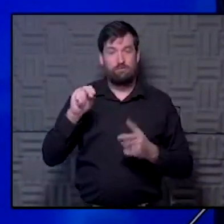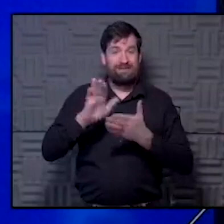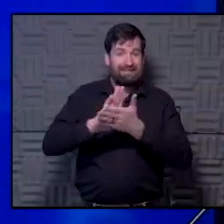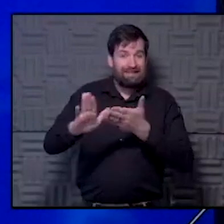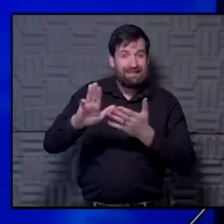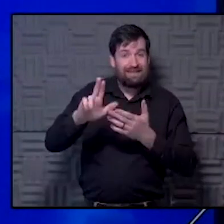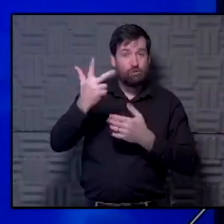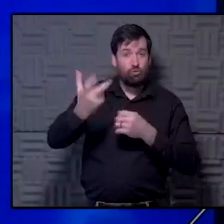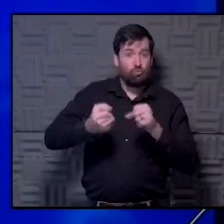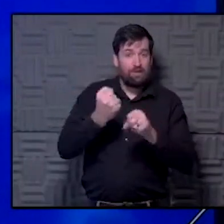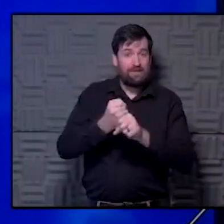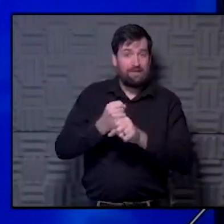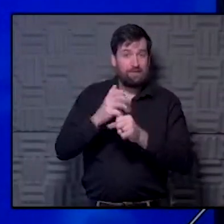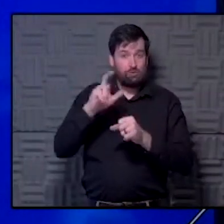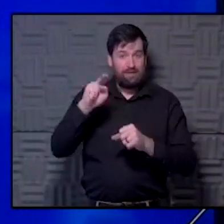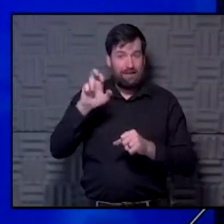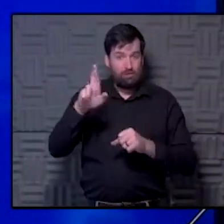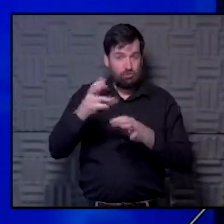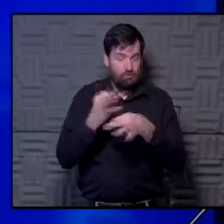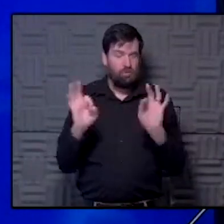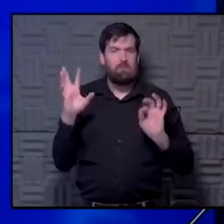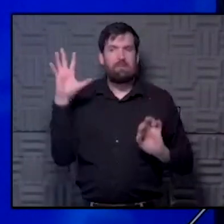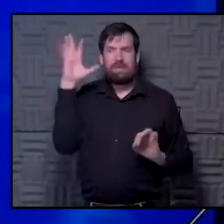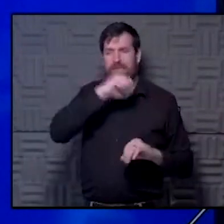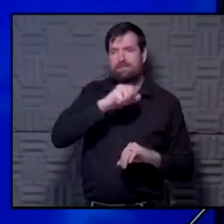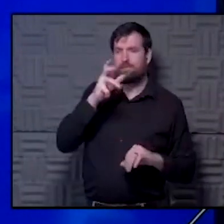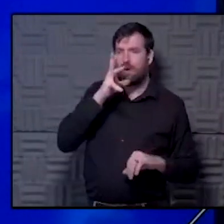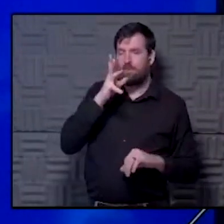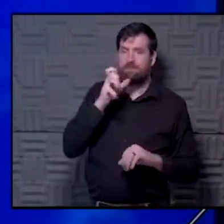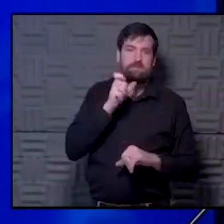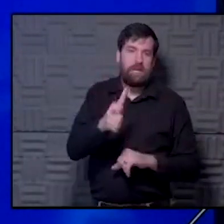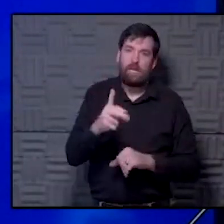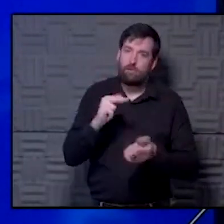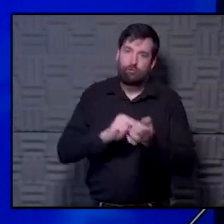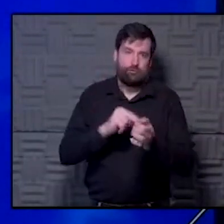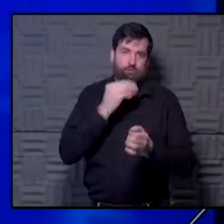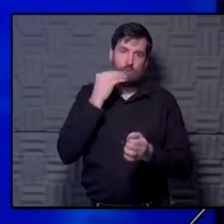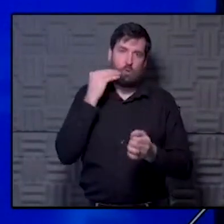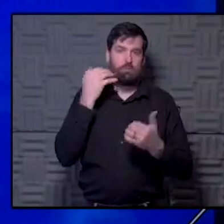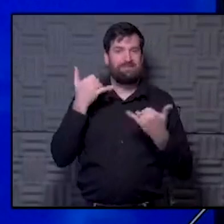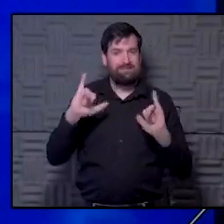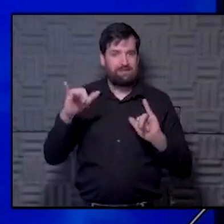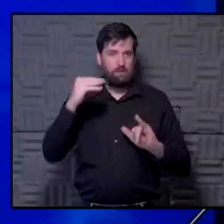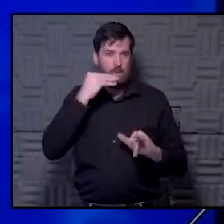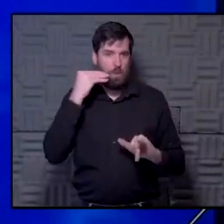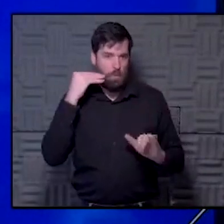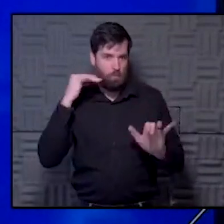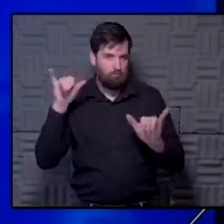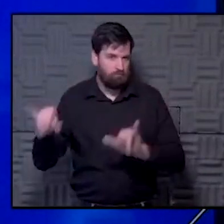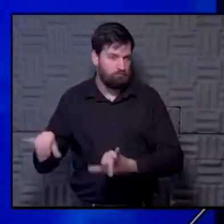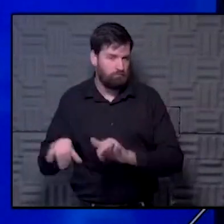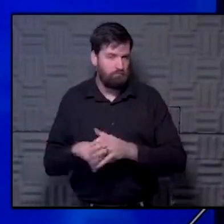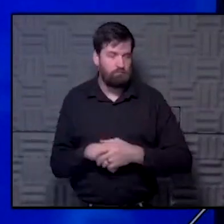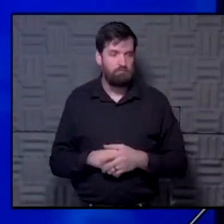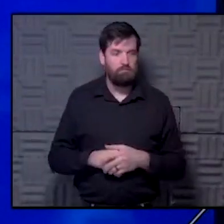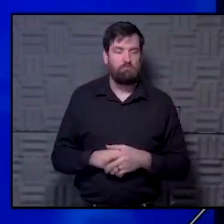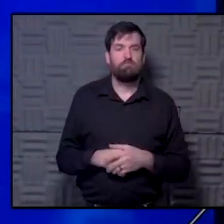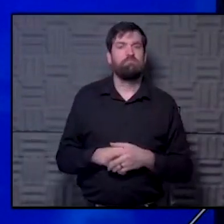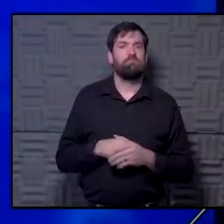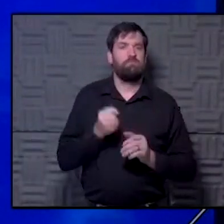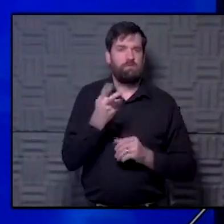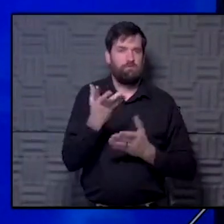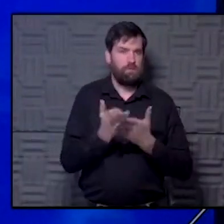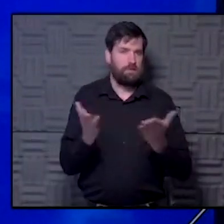cannot get the vaccine, she says. I'm guessing mom is not in a nursing home and mom is probably still at home. And so there's a couple of